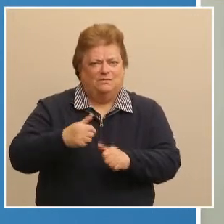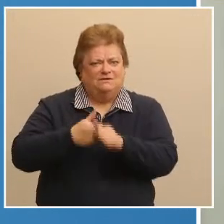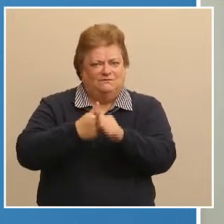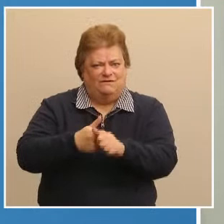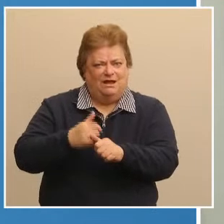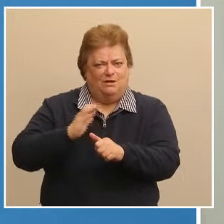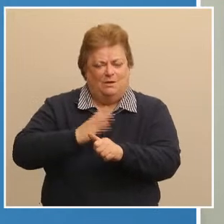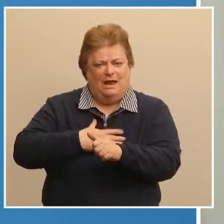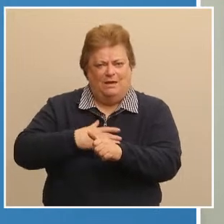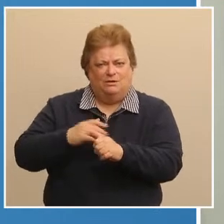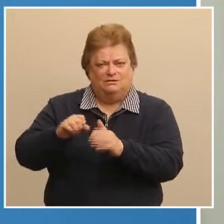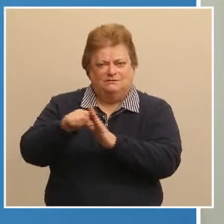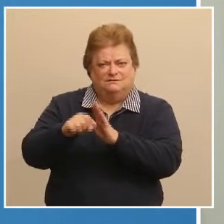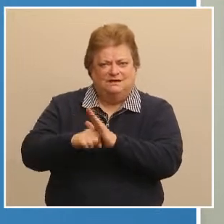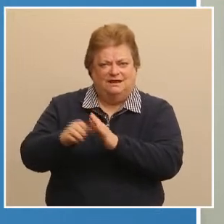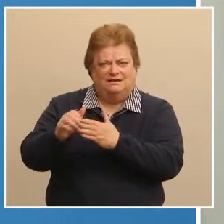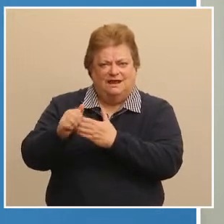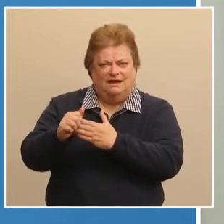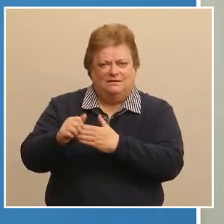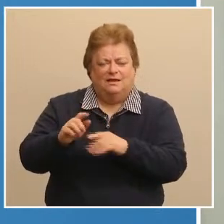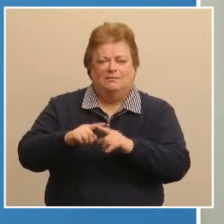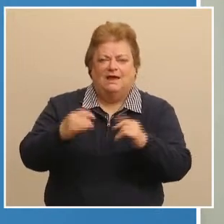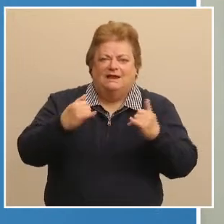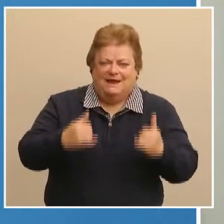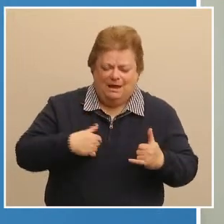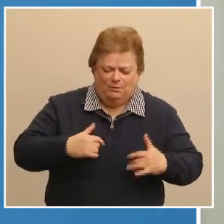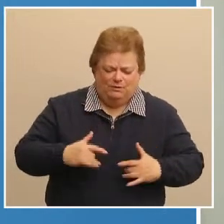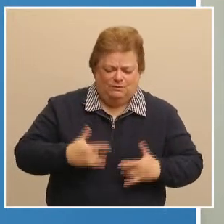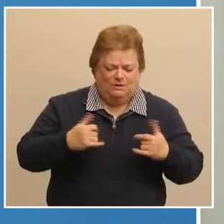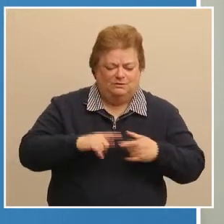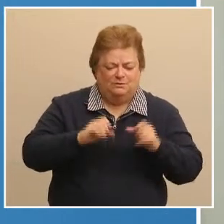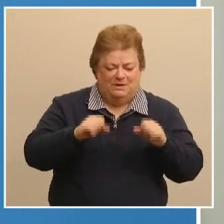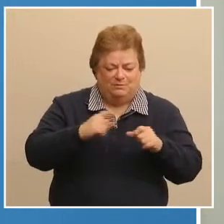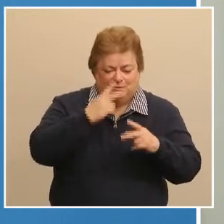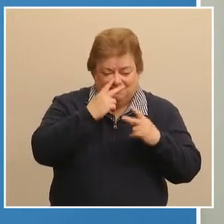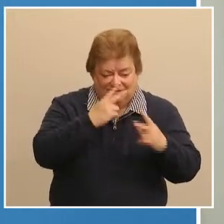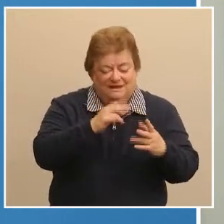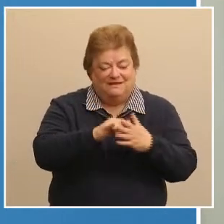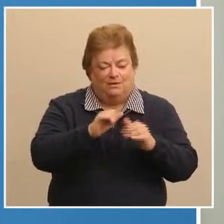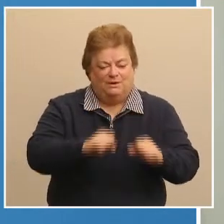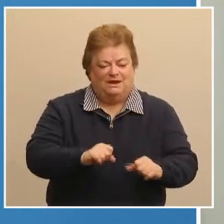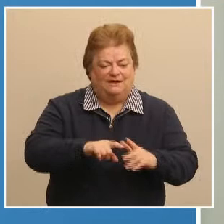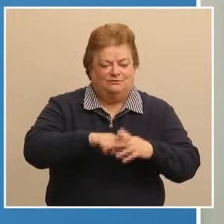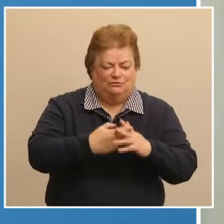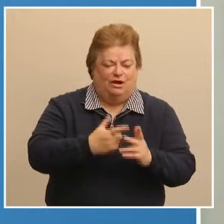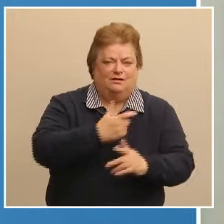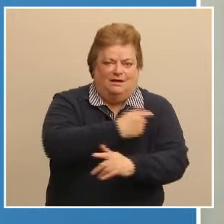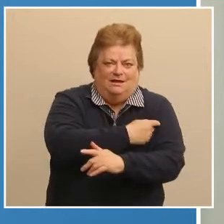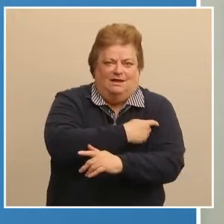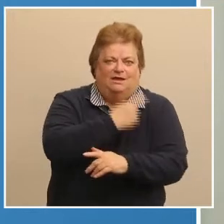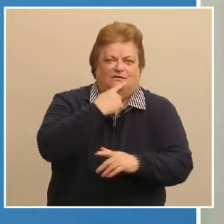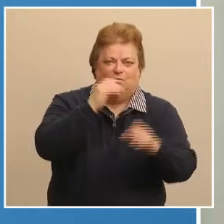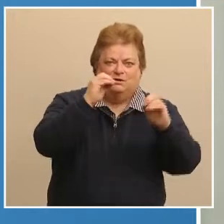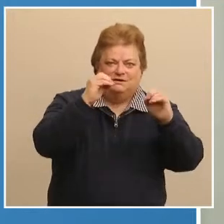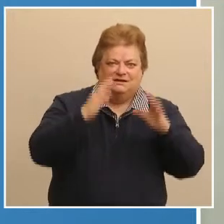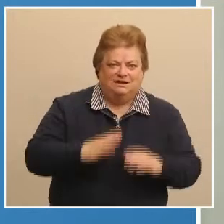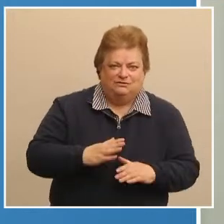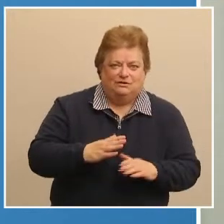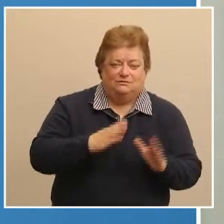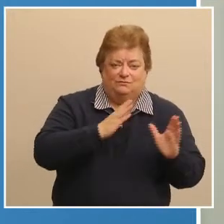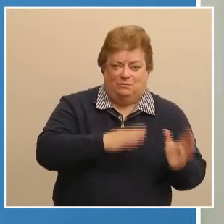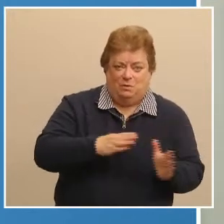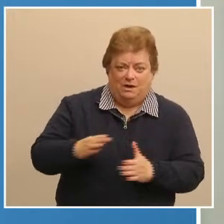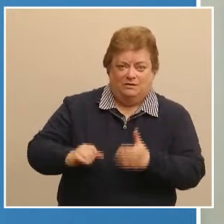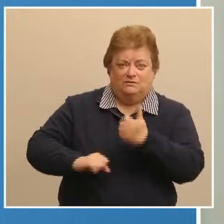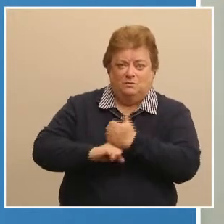so, we are thrilled that we can now see the starting line for educators in this race against the virus. And in preparation and support